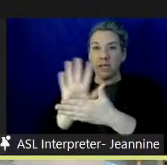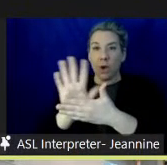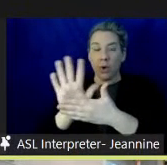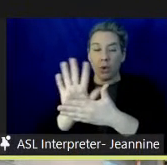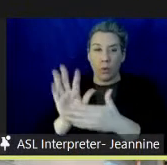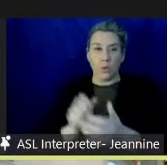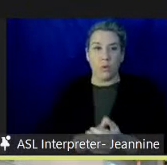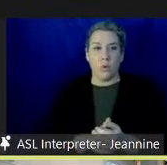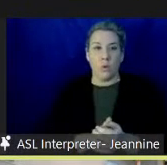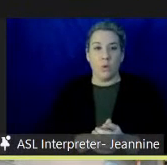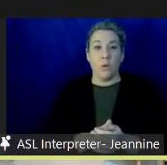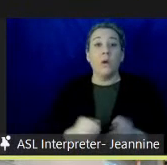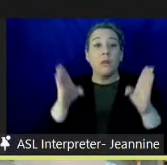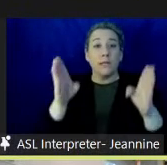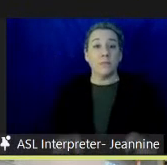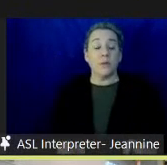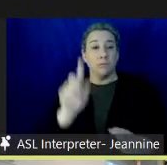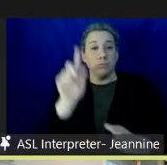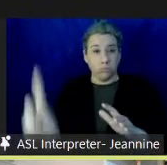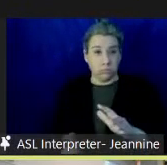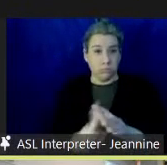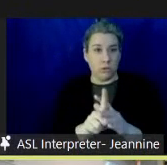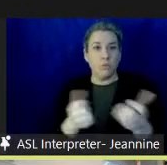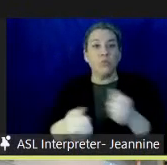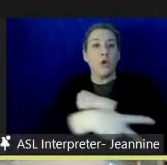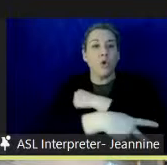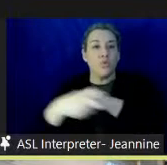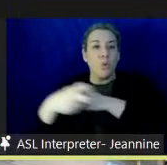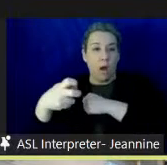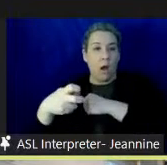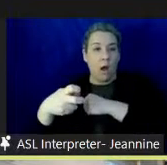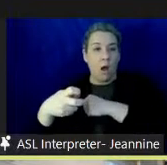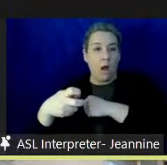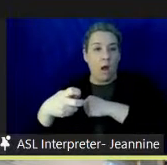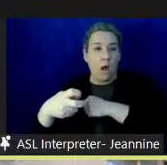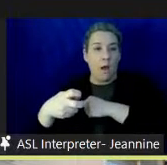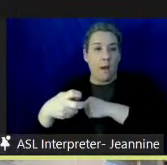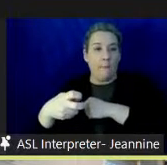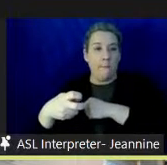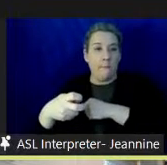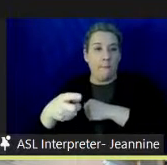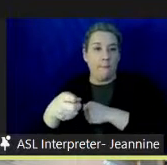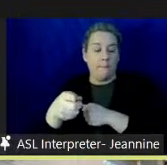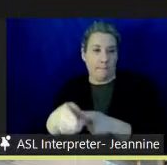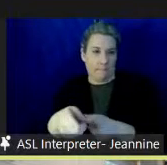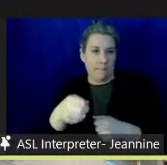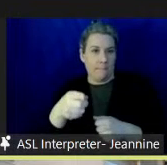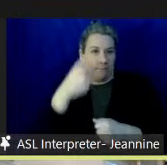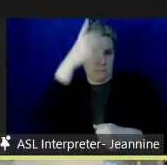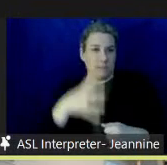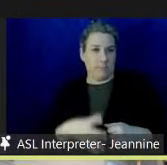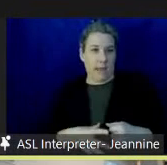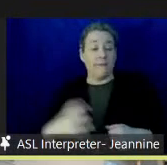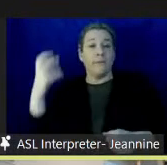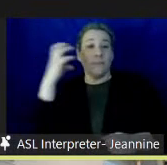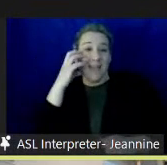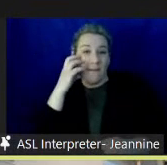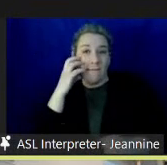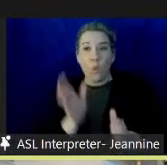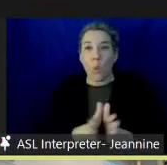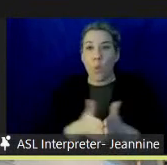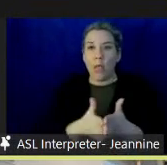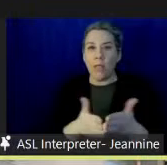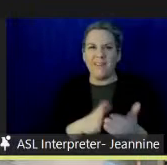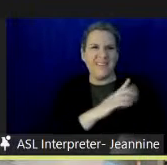This individual that comes up and attempts to rob this potential victim of his cell phone and wallet probably never thought that